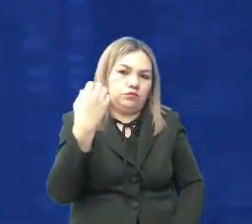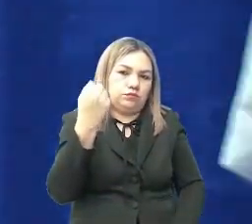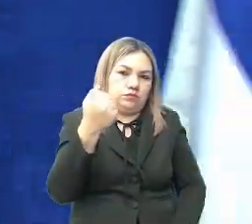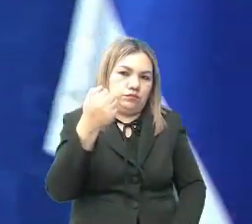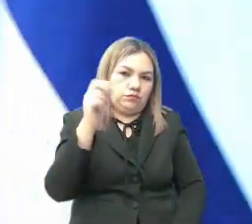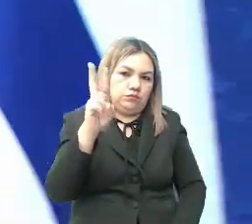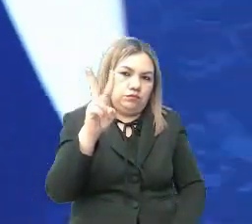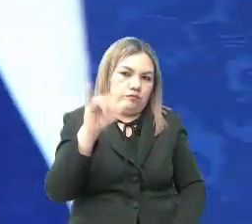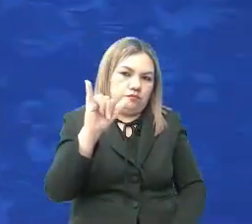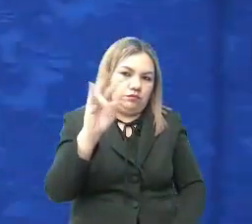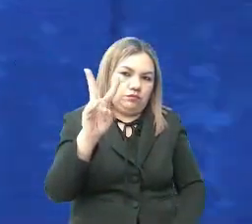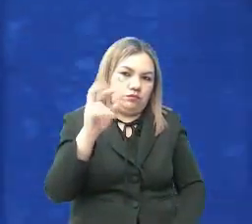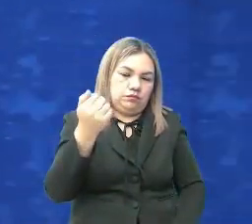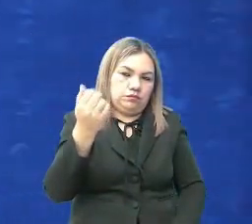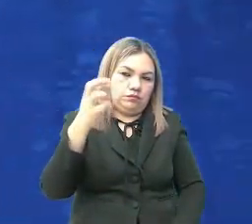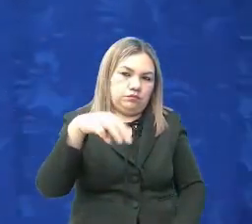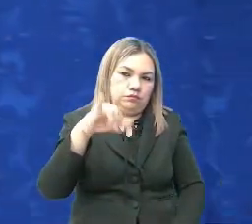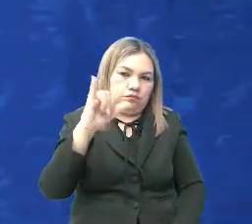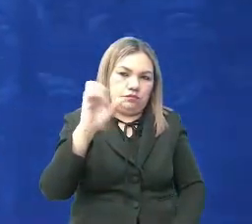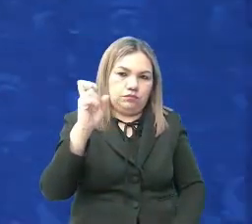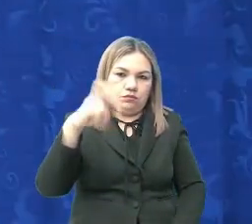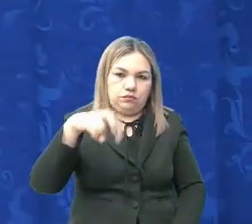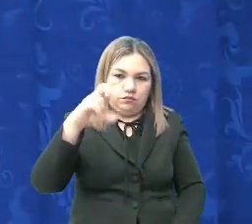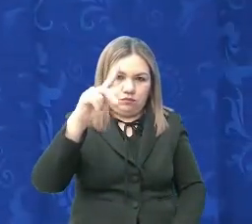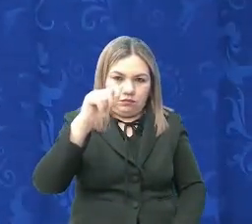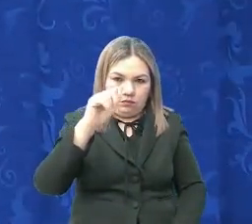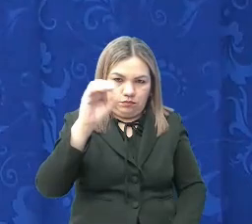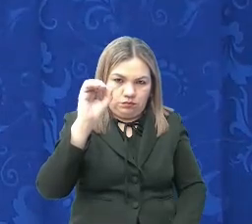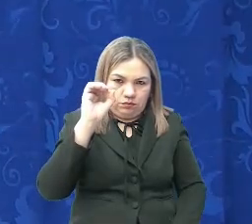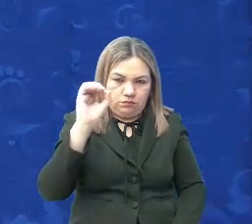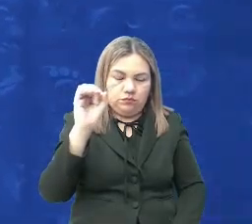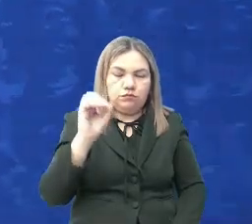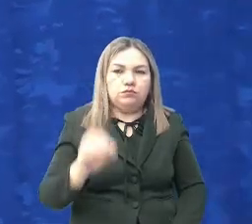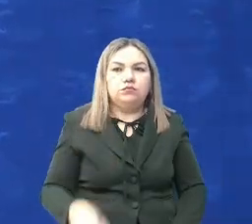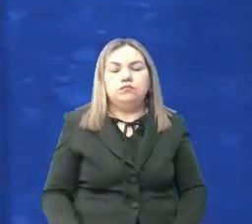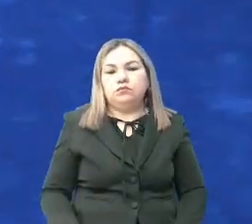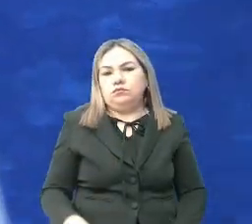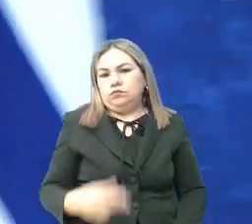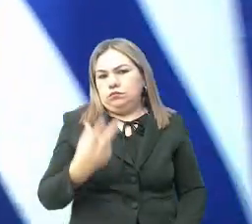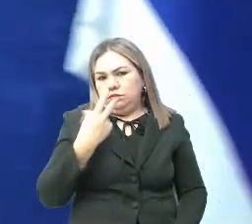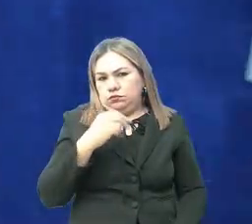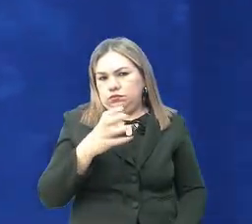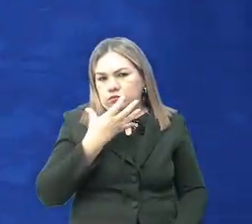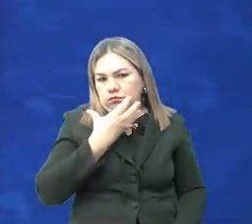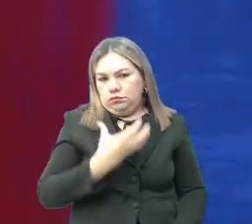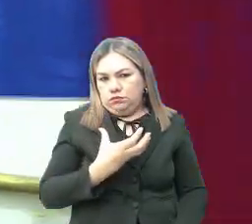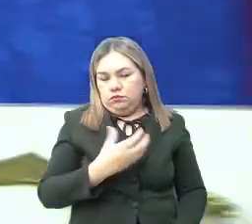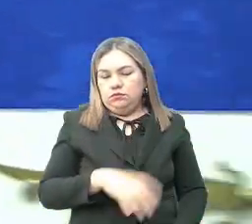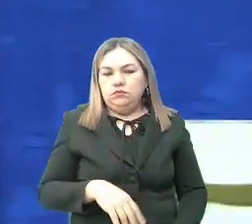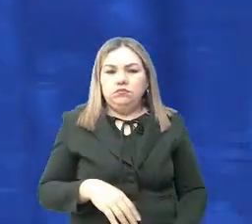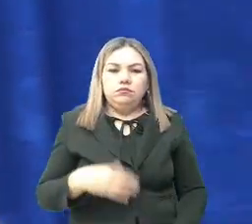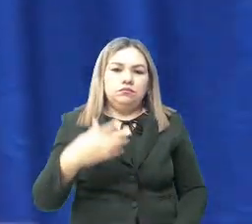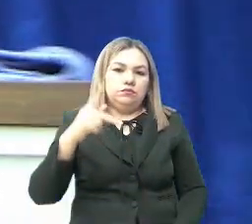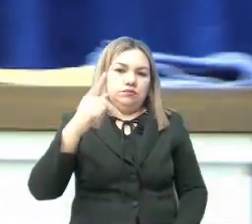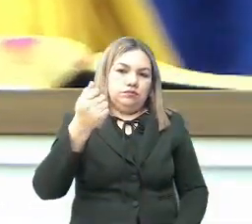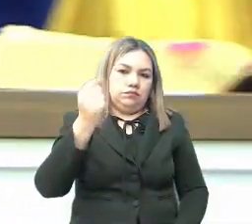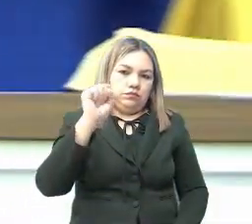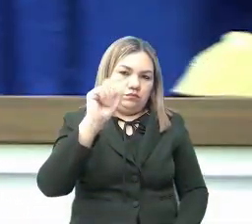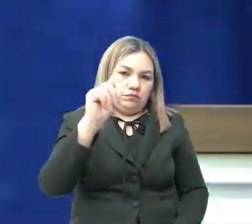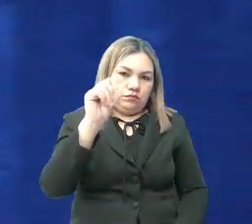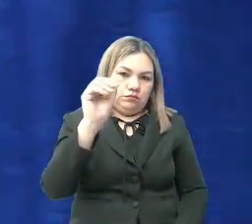join. I tell you this story. So if there are pastors here, do not get offended.